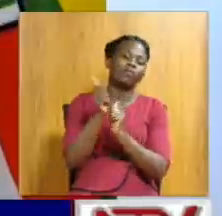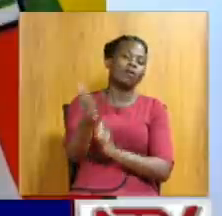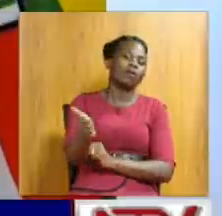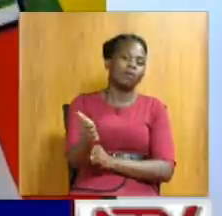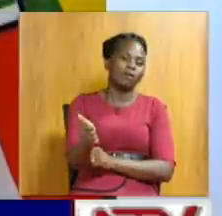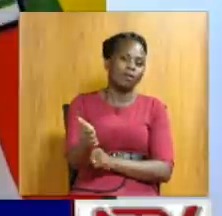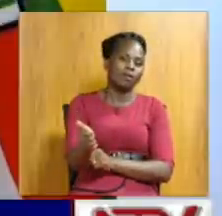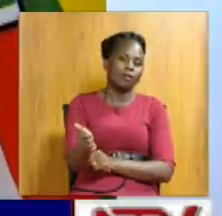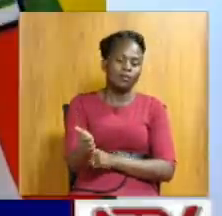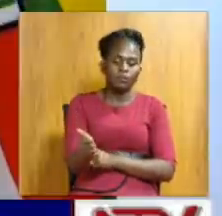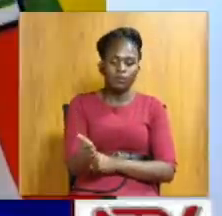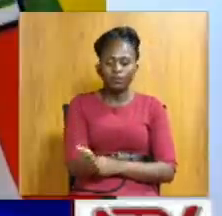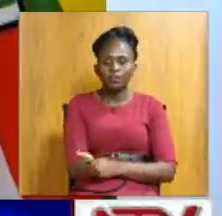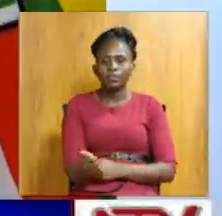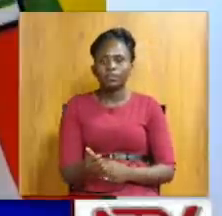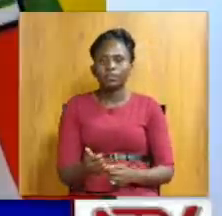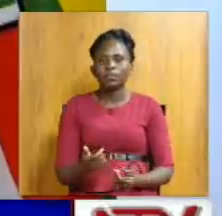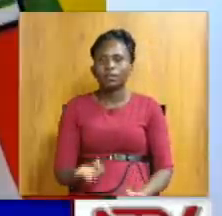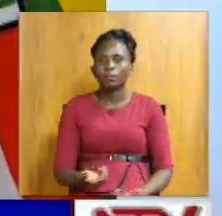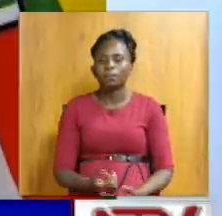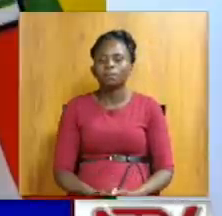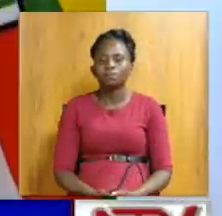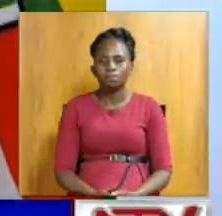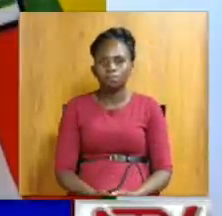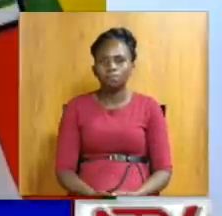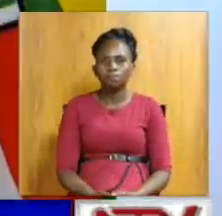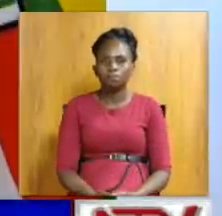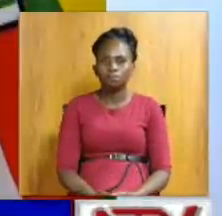Do not greet them